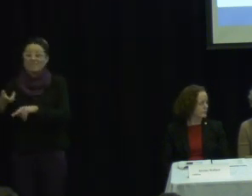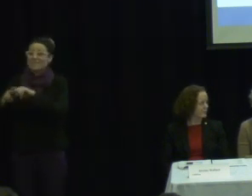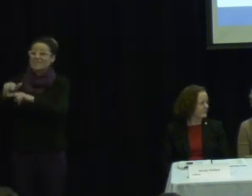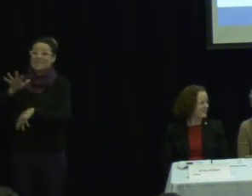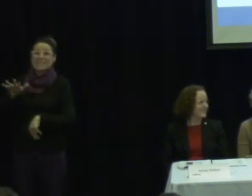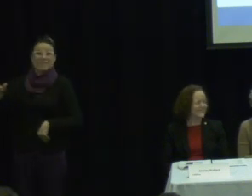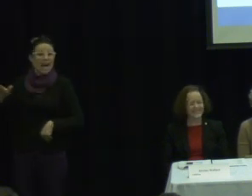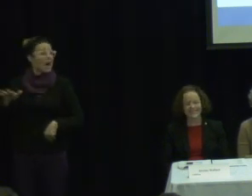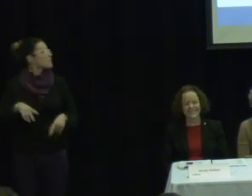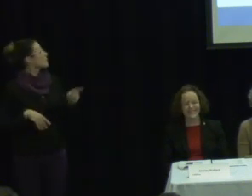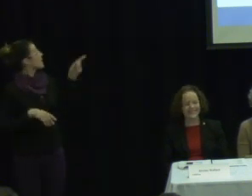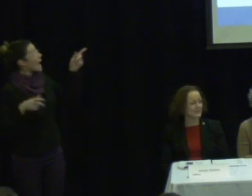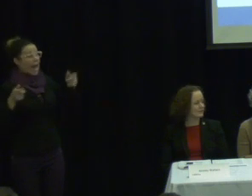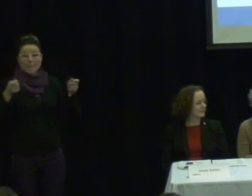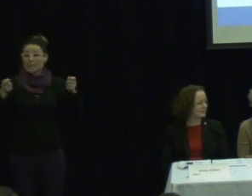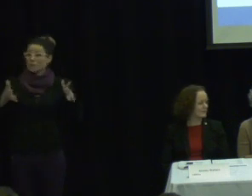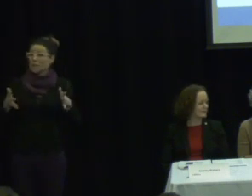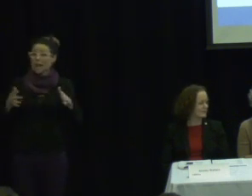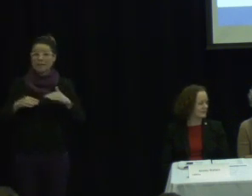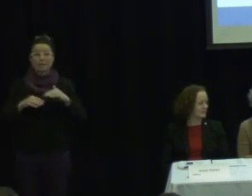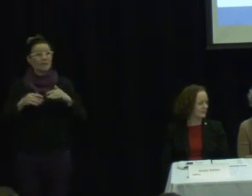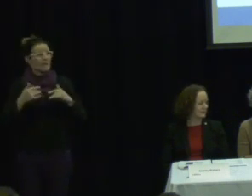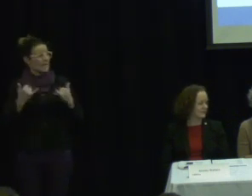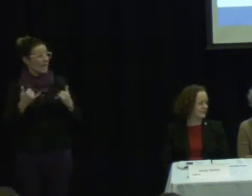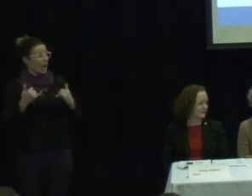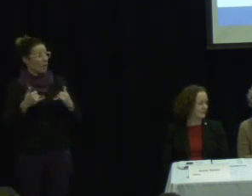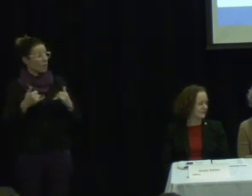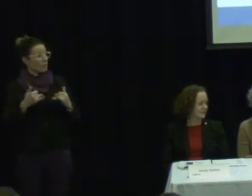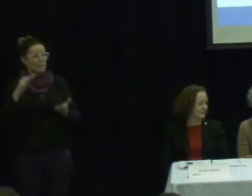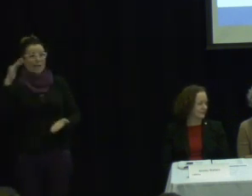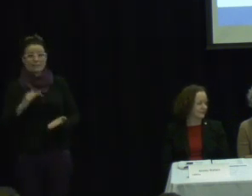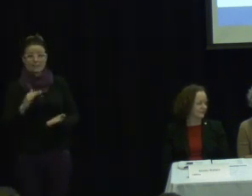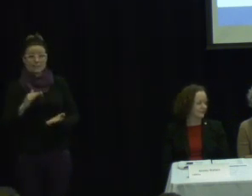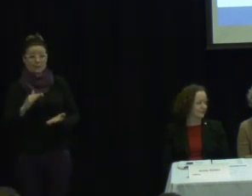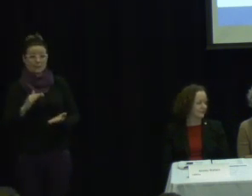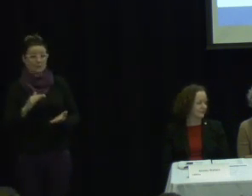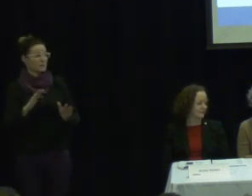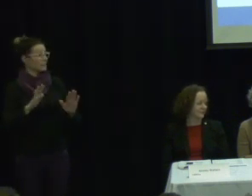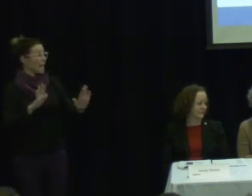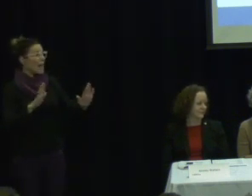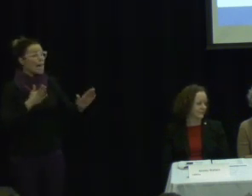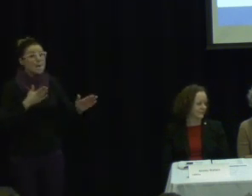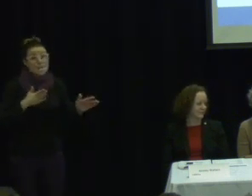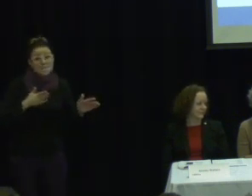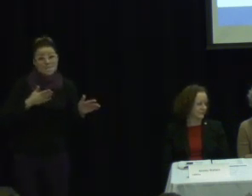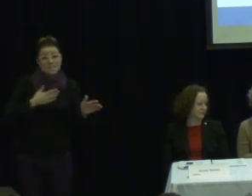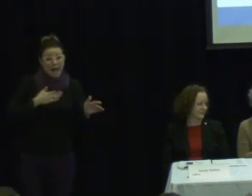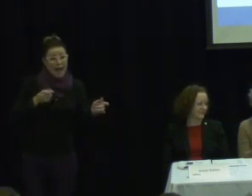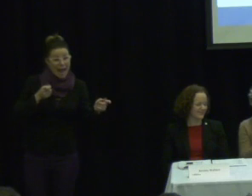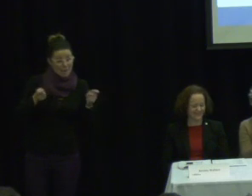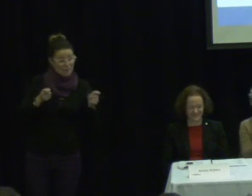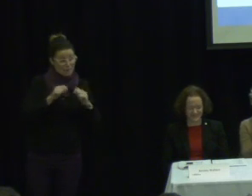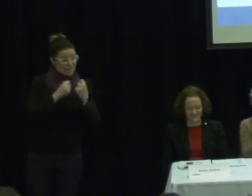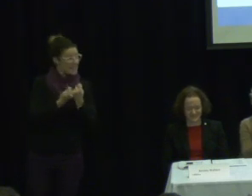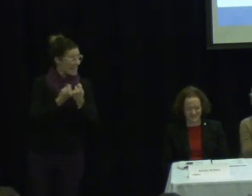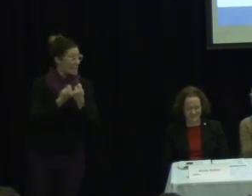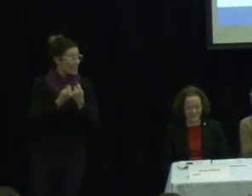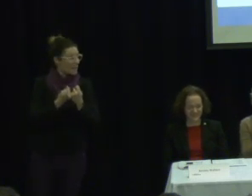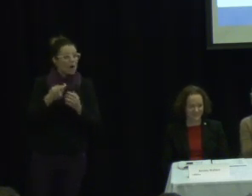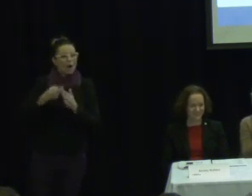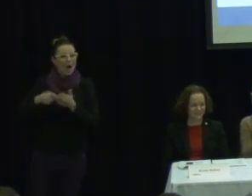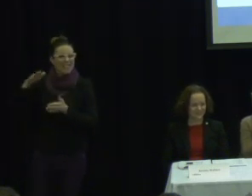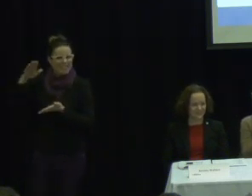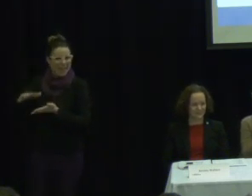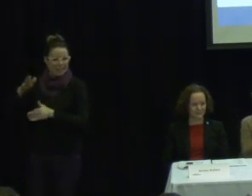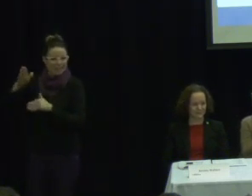in the, I always tell David Flanagan every time I see him, my administrative team still costs less than his administrative team, so I take a little pride in